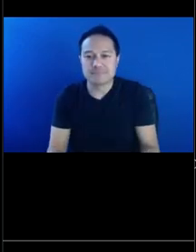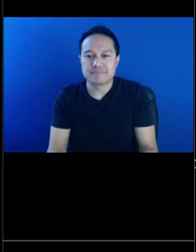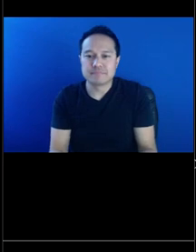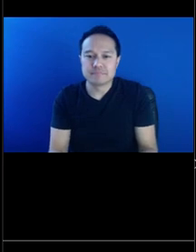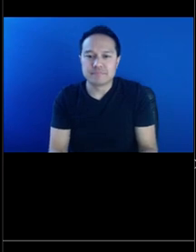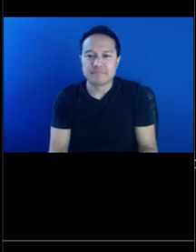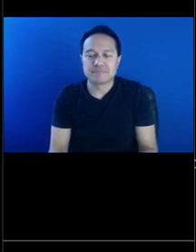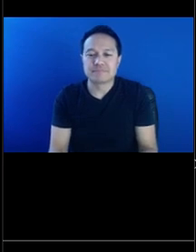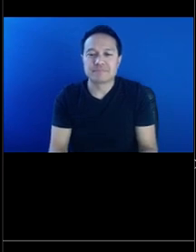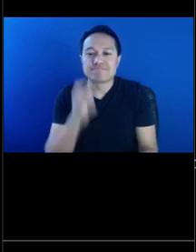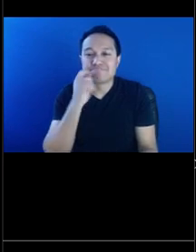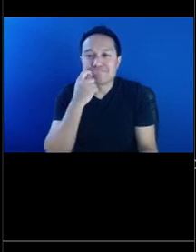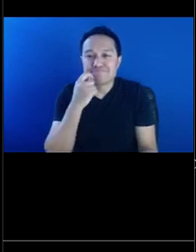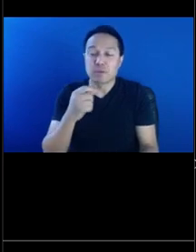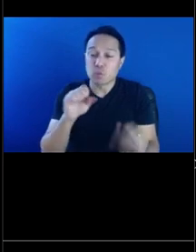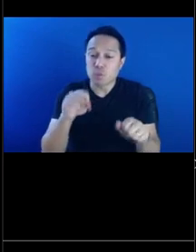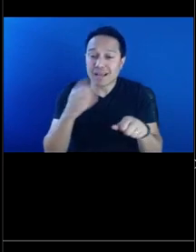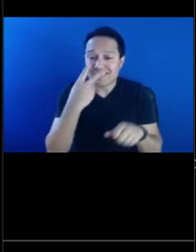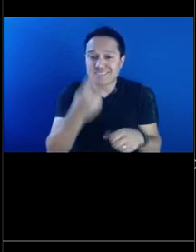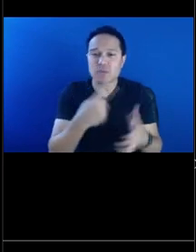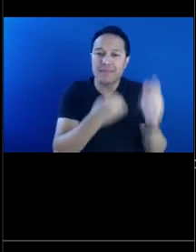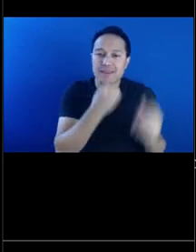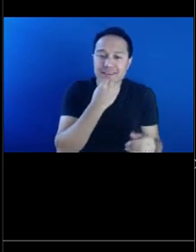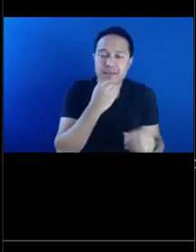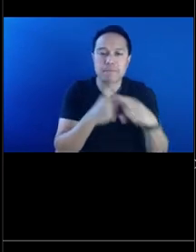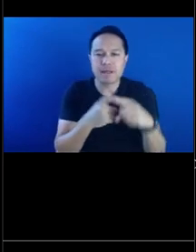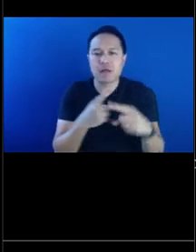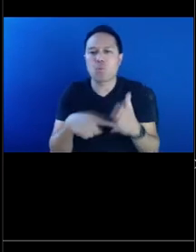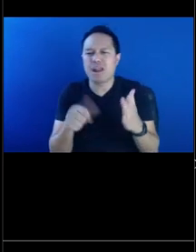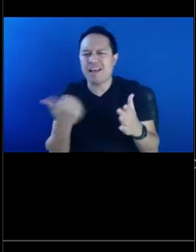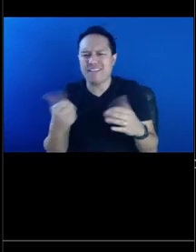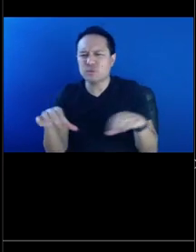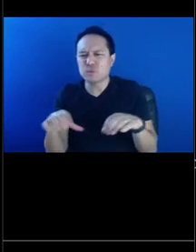they eat, but also what else they're doing underwater aside from eating.